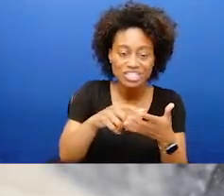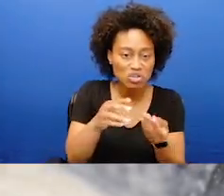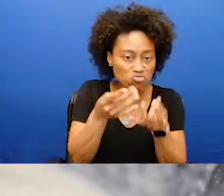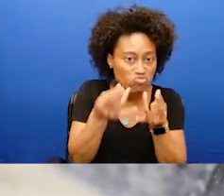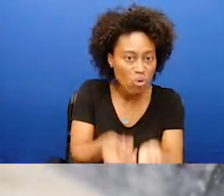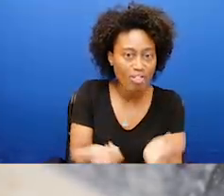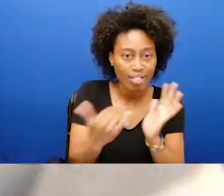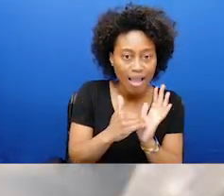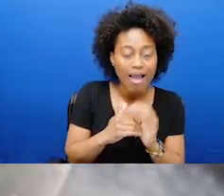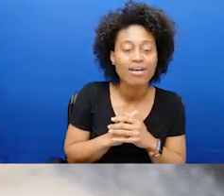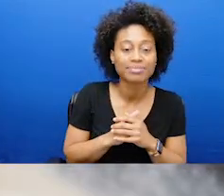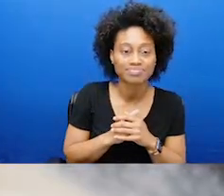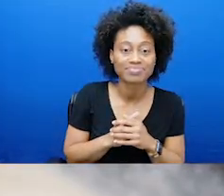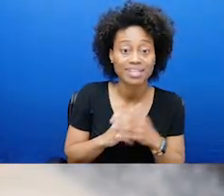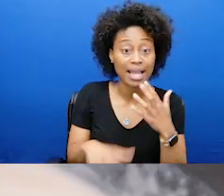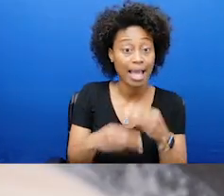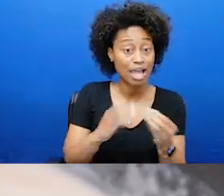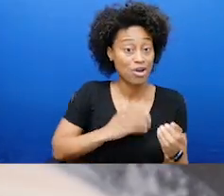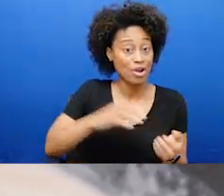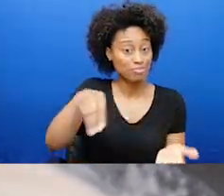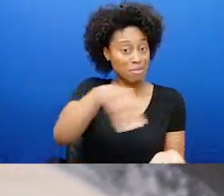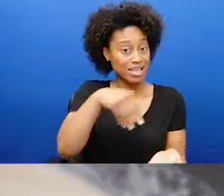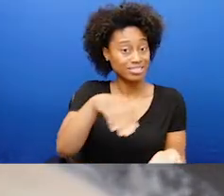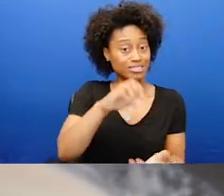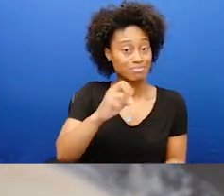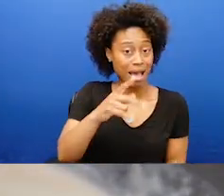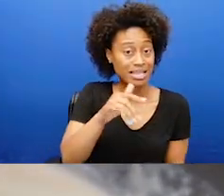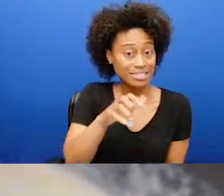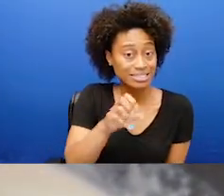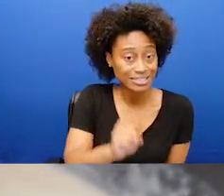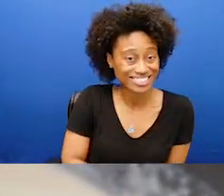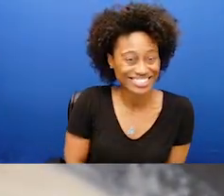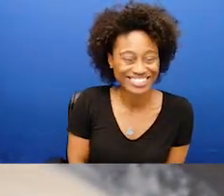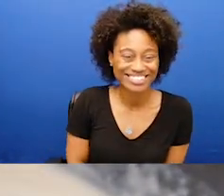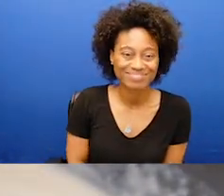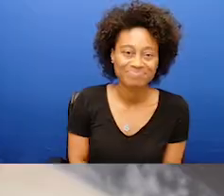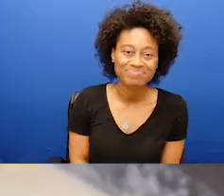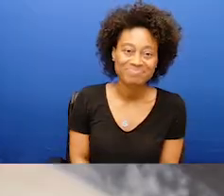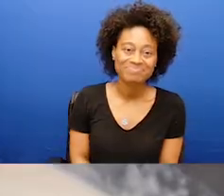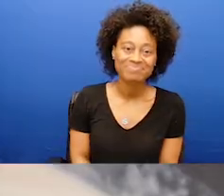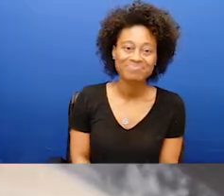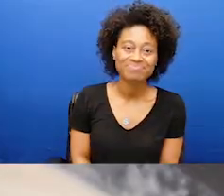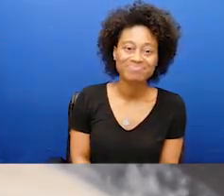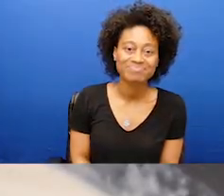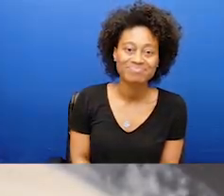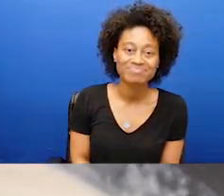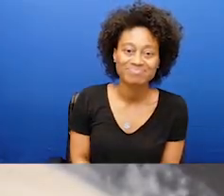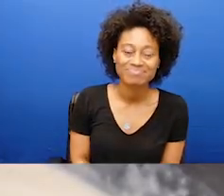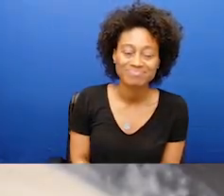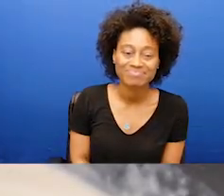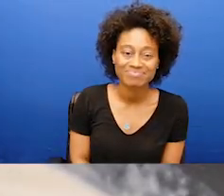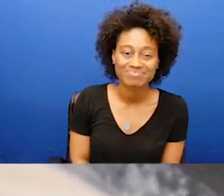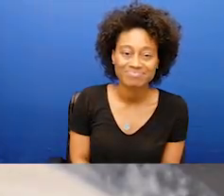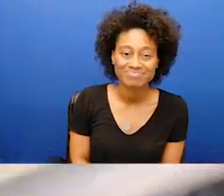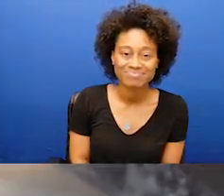Stir that until everything is well combined. Next, we're going to add in our spices.